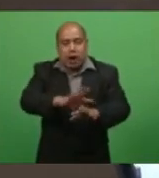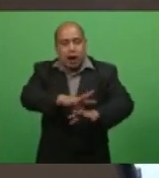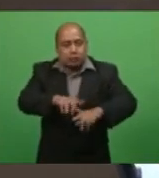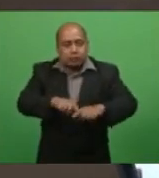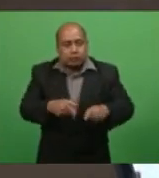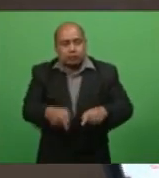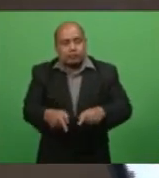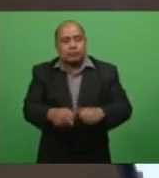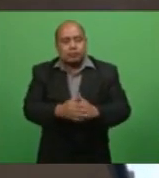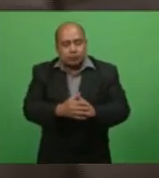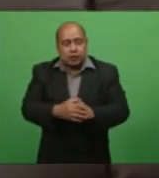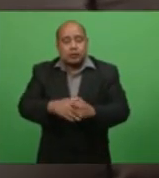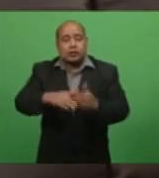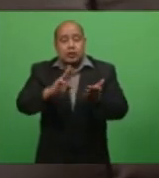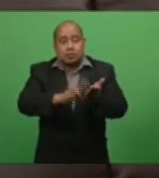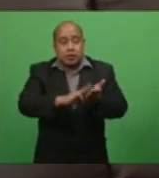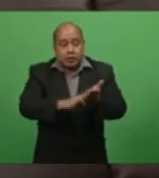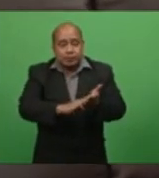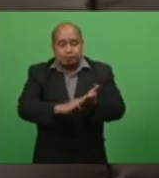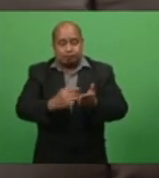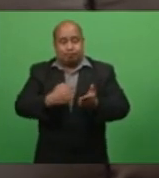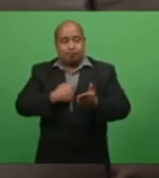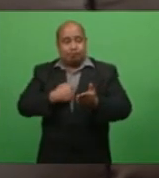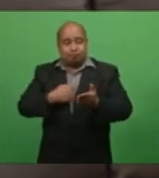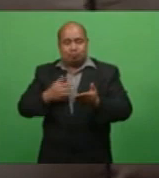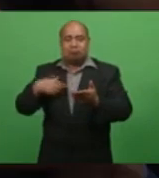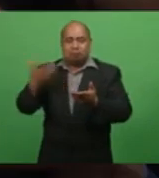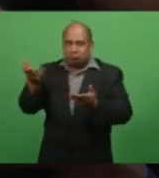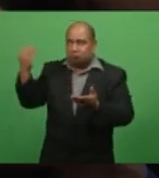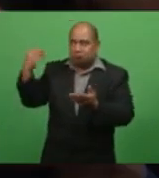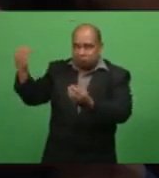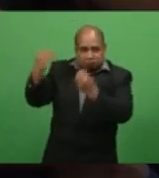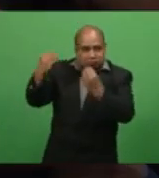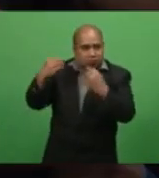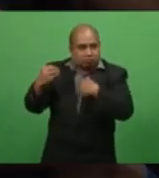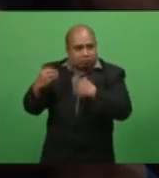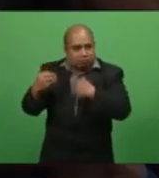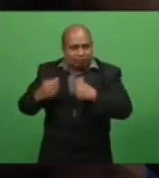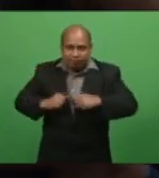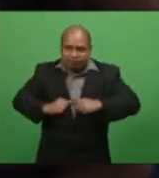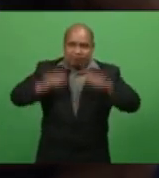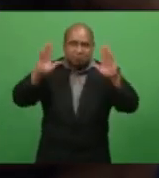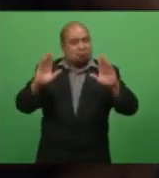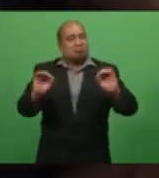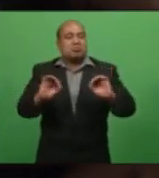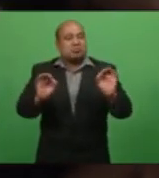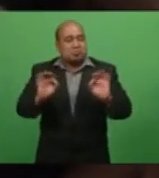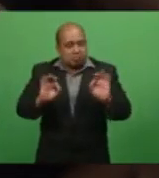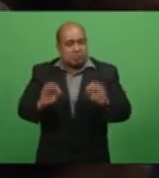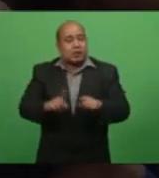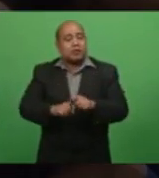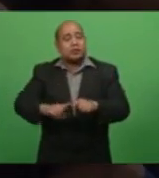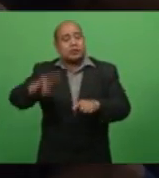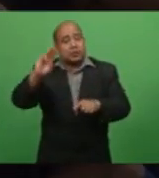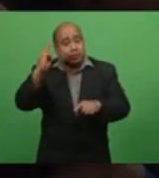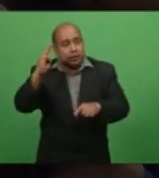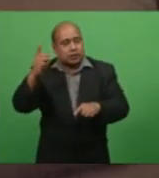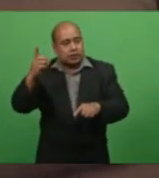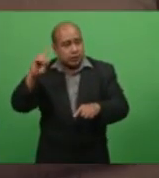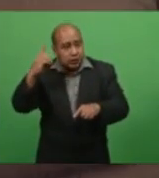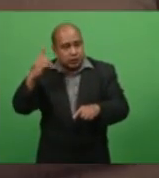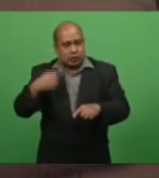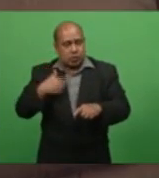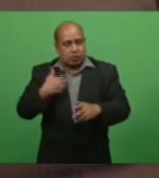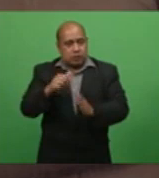who never gave up and attained her master's degree at the age of 40. I give all credit to my mothers because